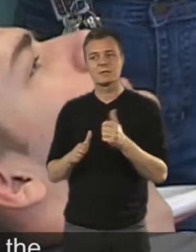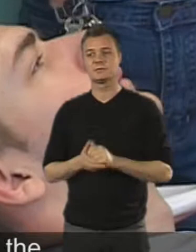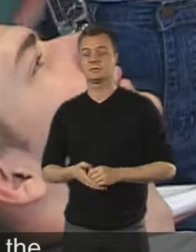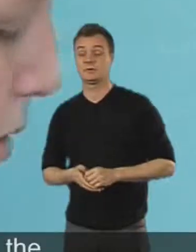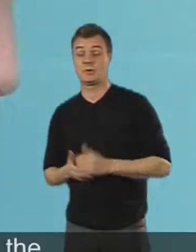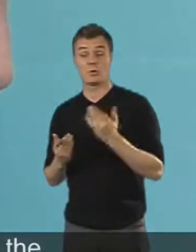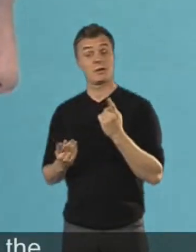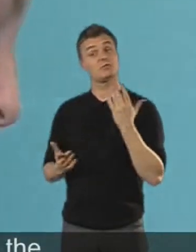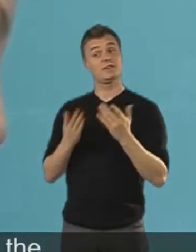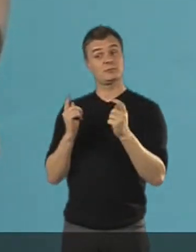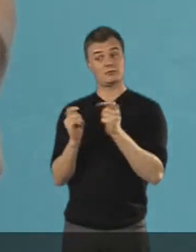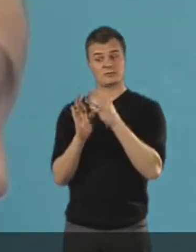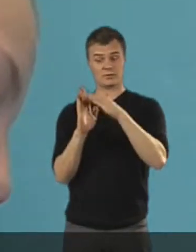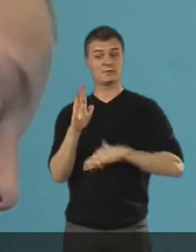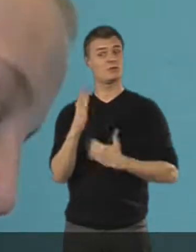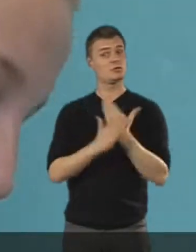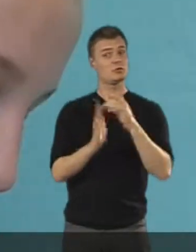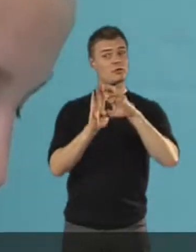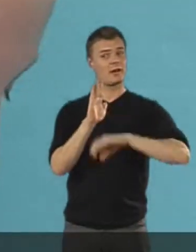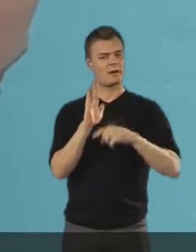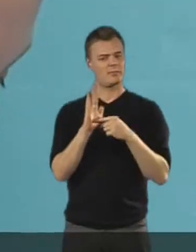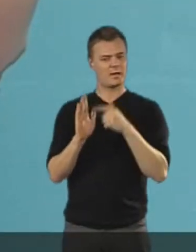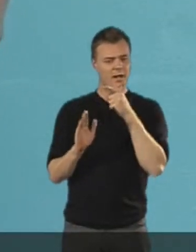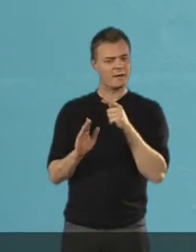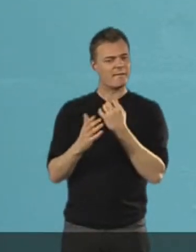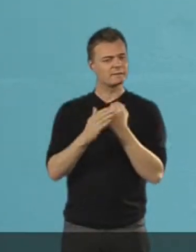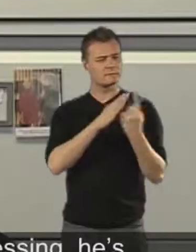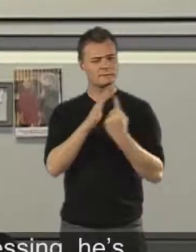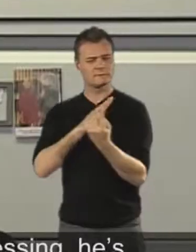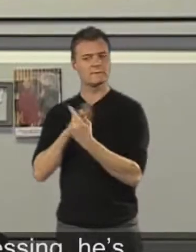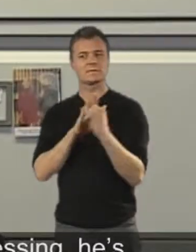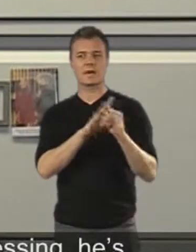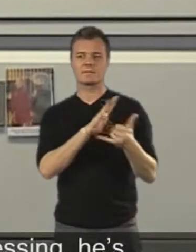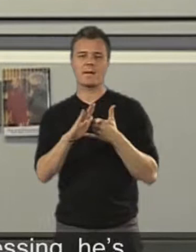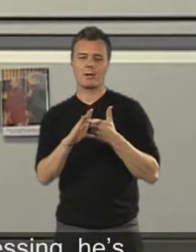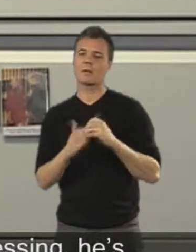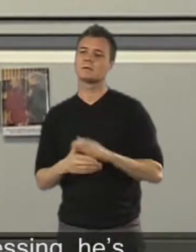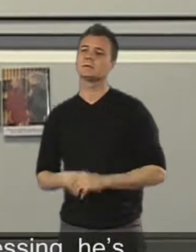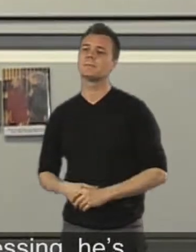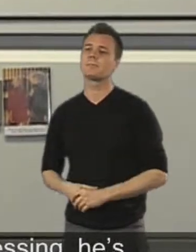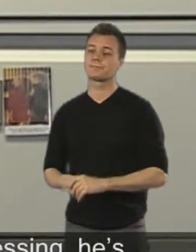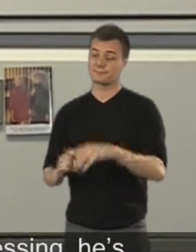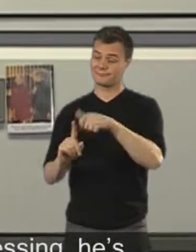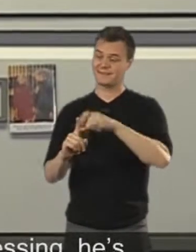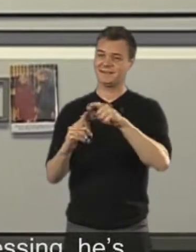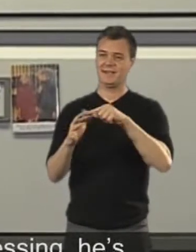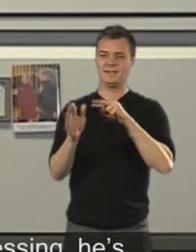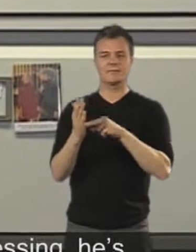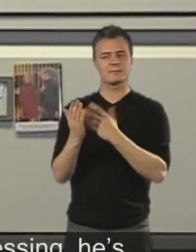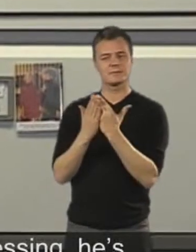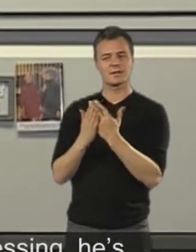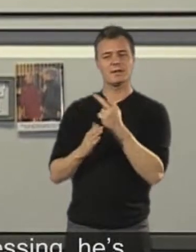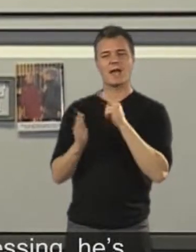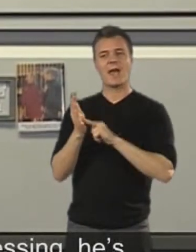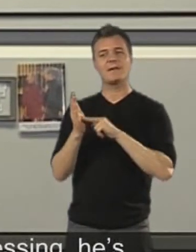within the new curriculum is that pupils can have individual timetables. Dean, who's studying MVQ hairdressing, he's 12